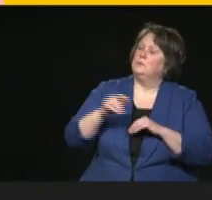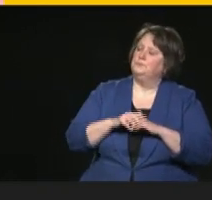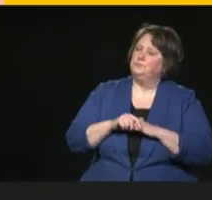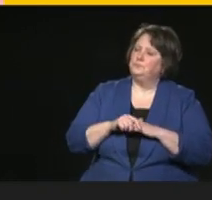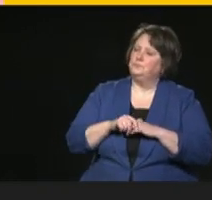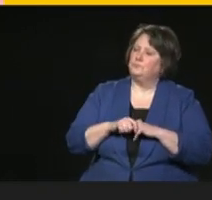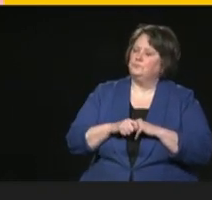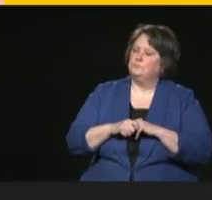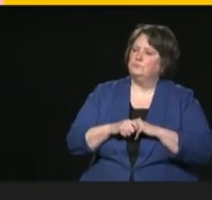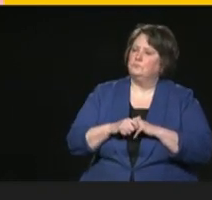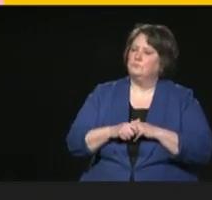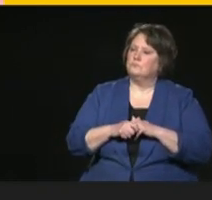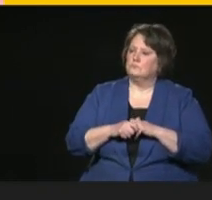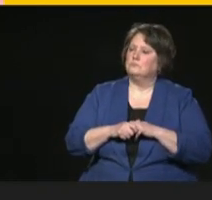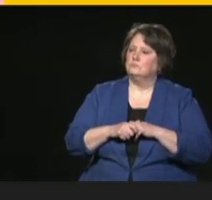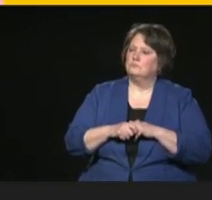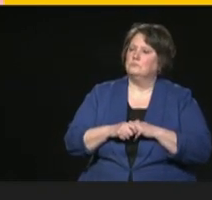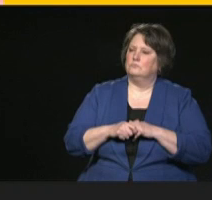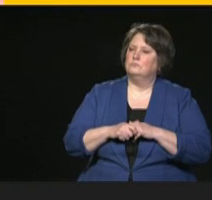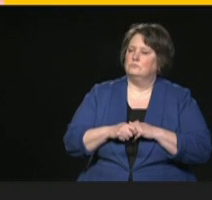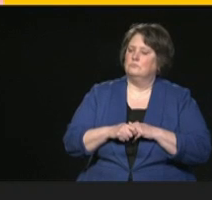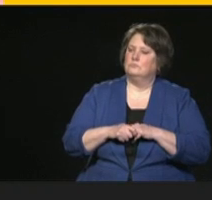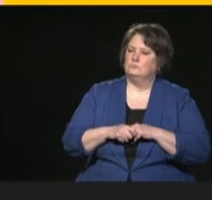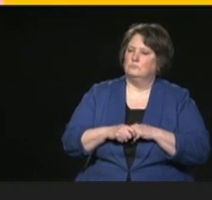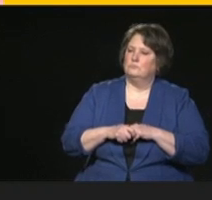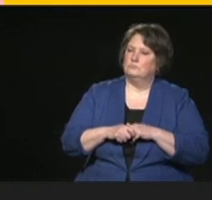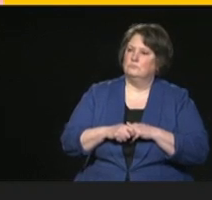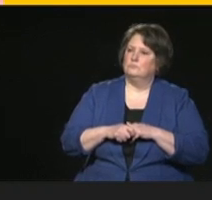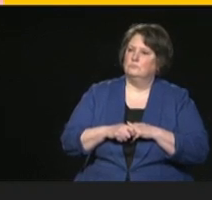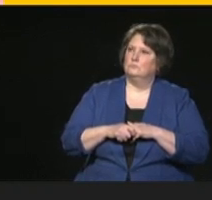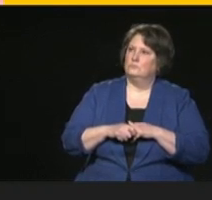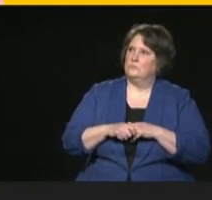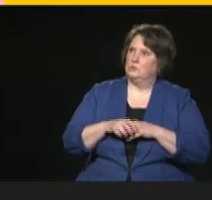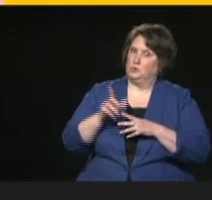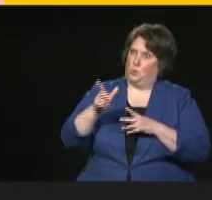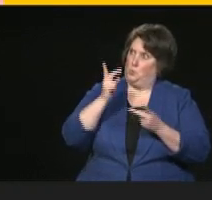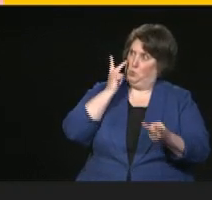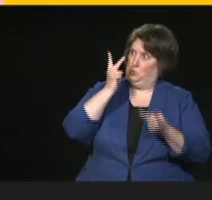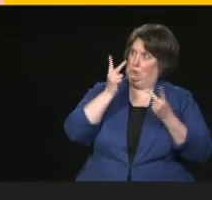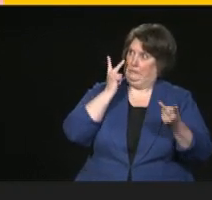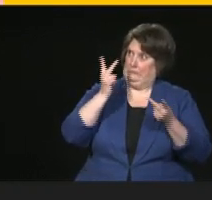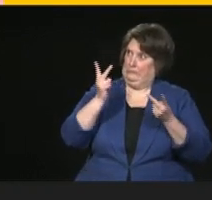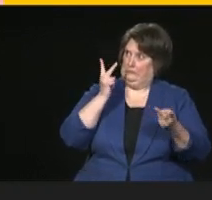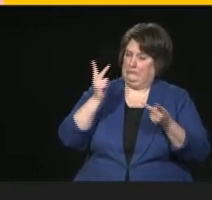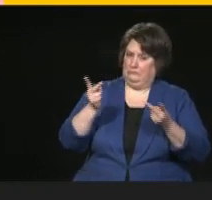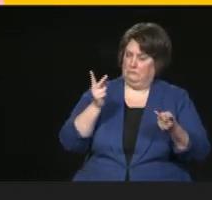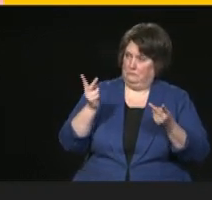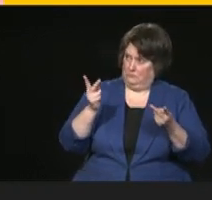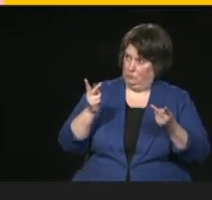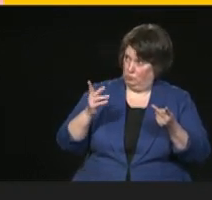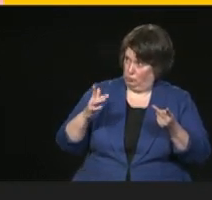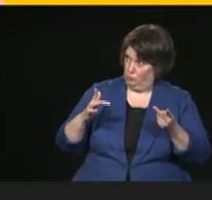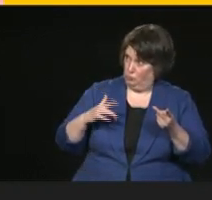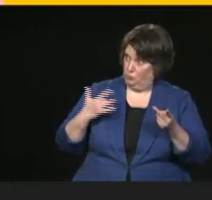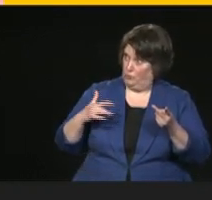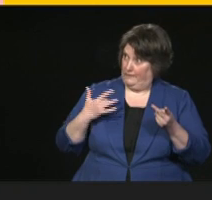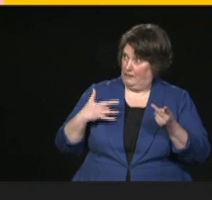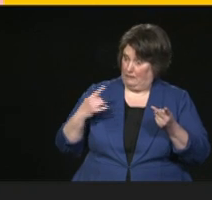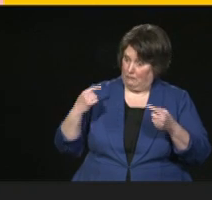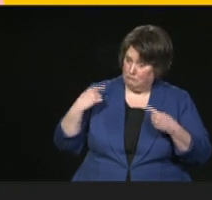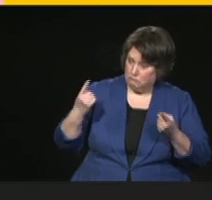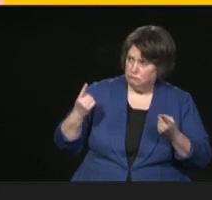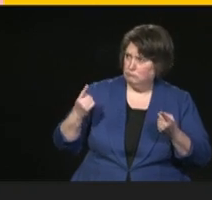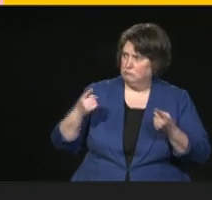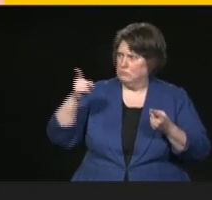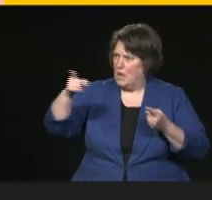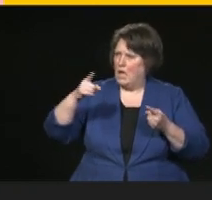given what you're seeing right now, do you think that the measures that have been taken to date could help to flatten the